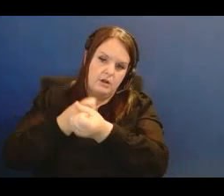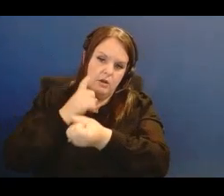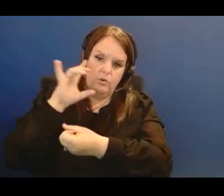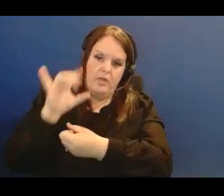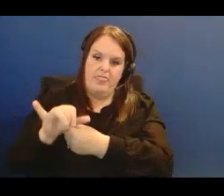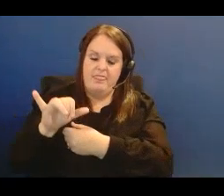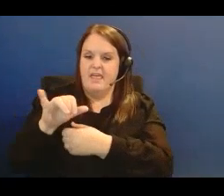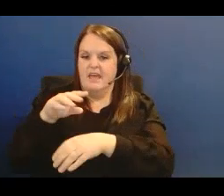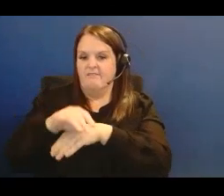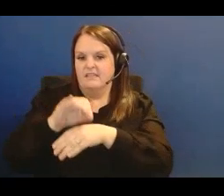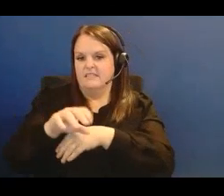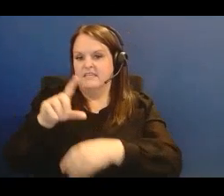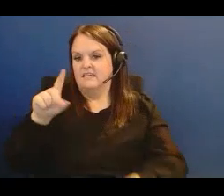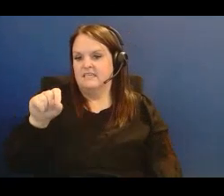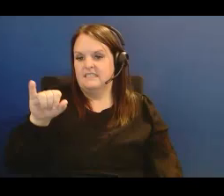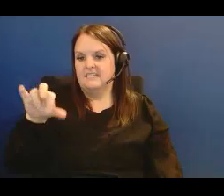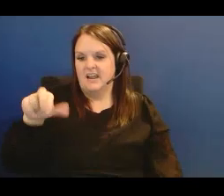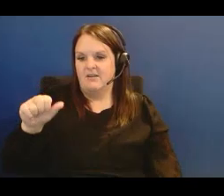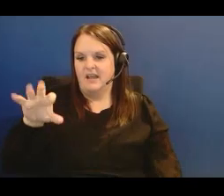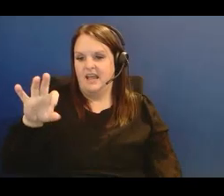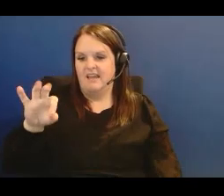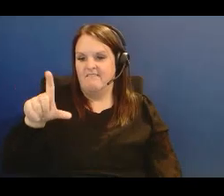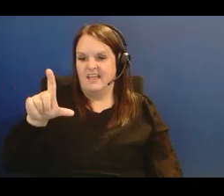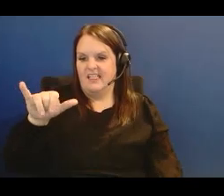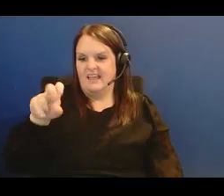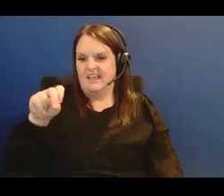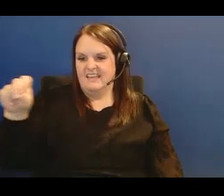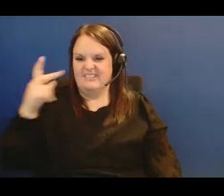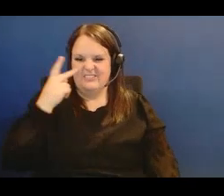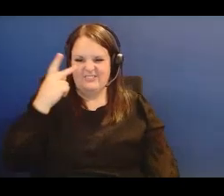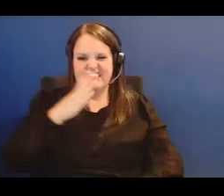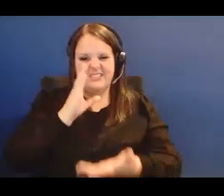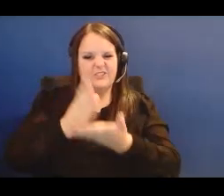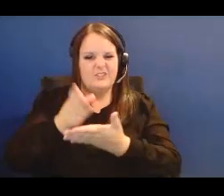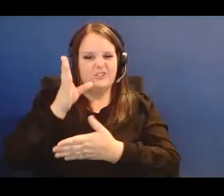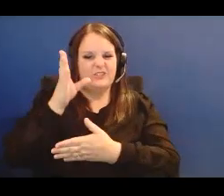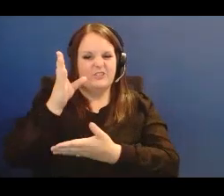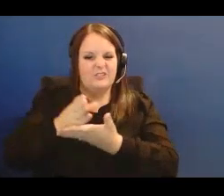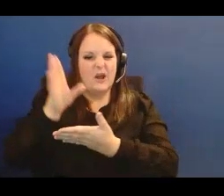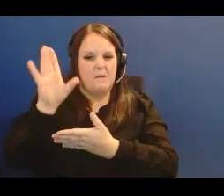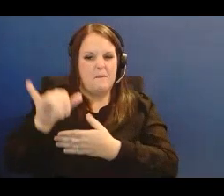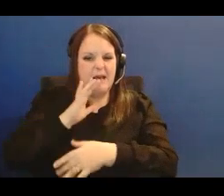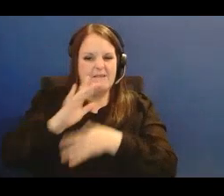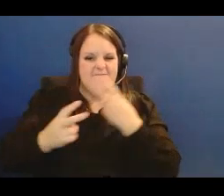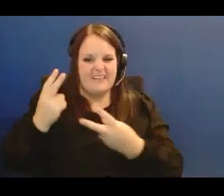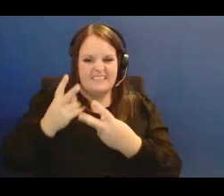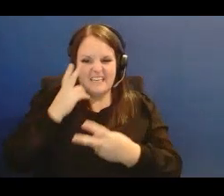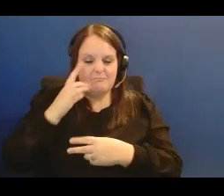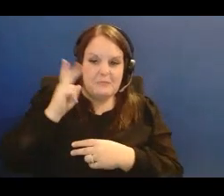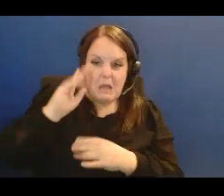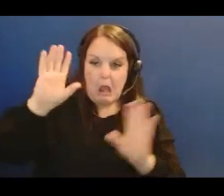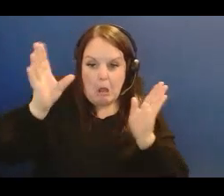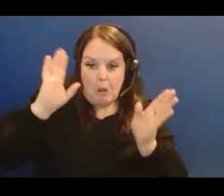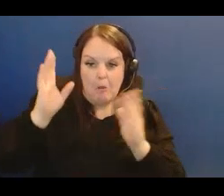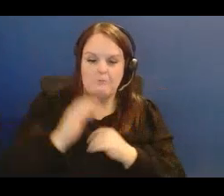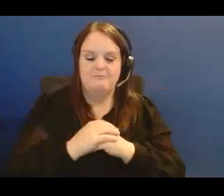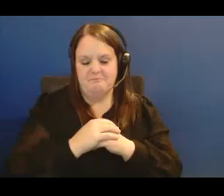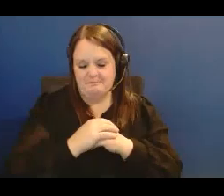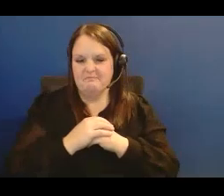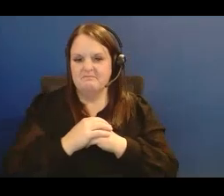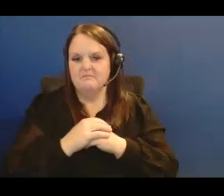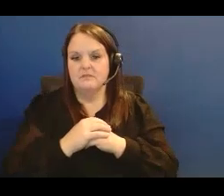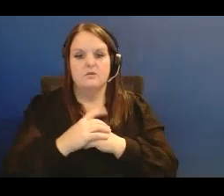Ms. Tiara Flynn, who stopped by and visited us, as you can see there in the photo. And so, Mr. Chair, that